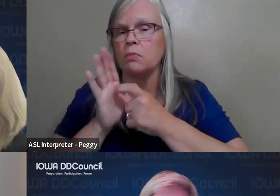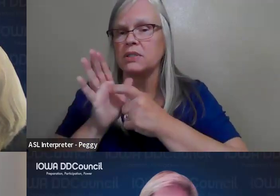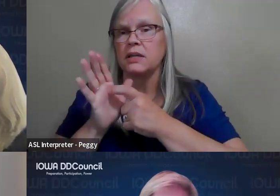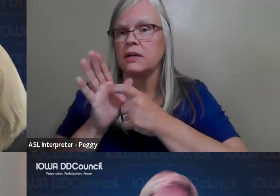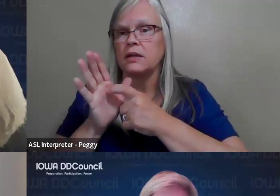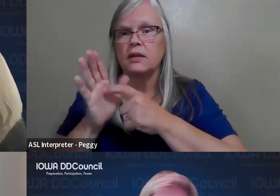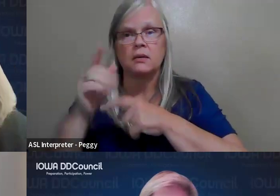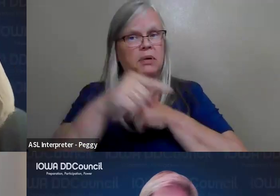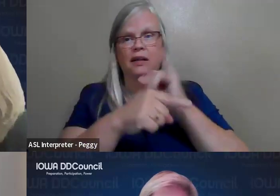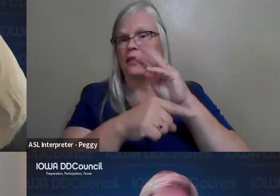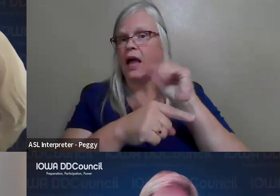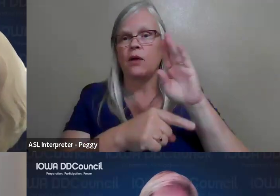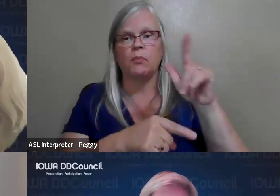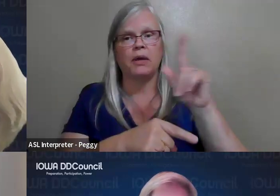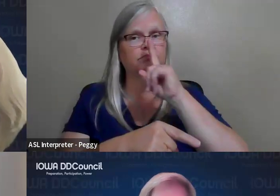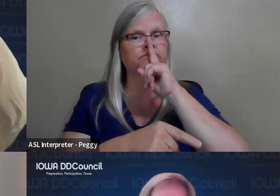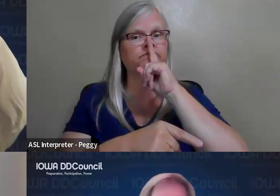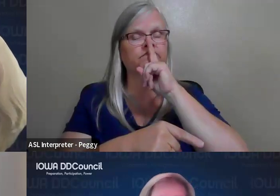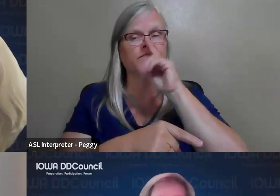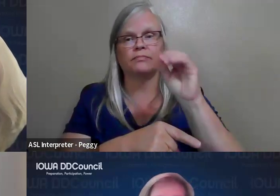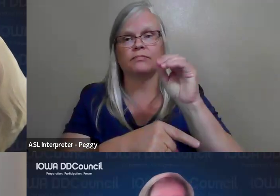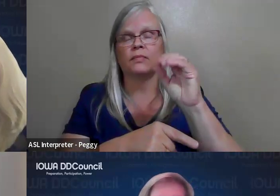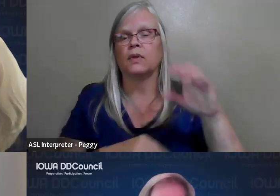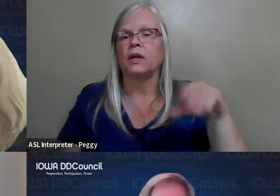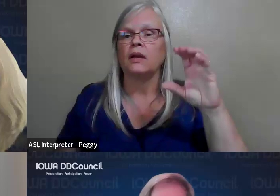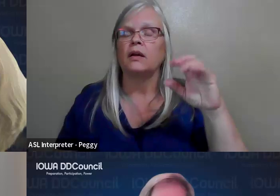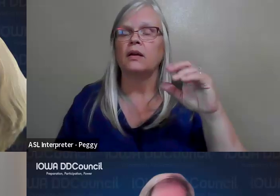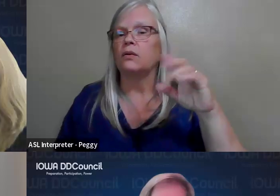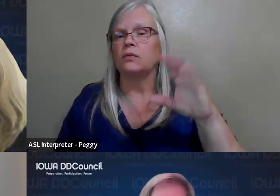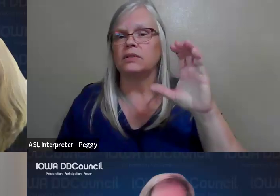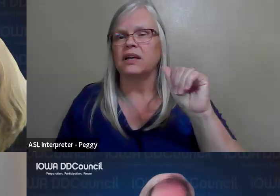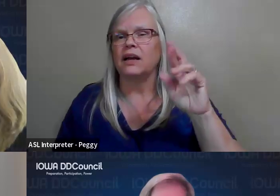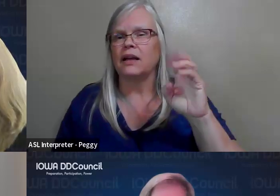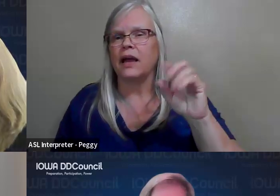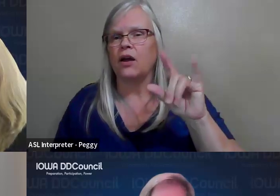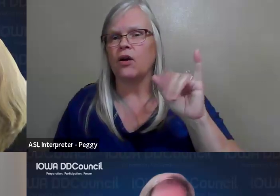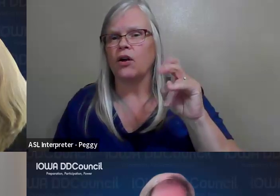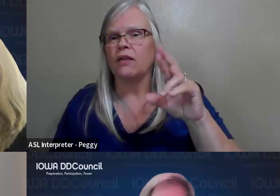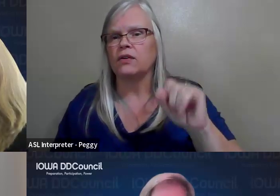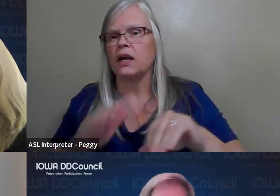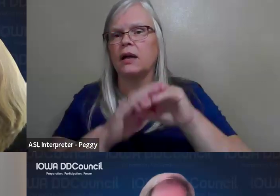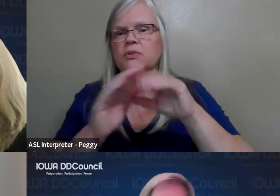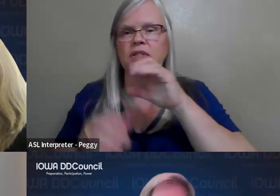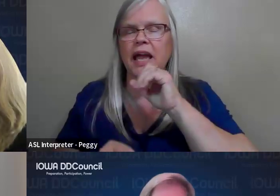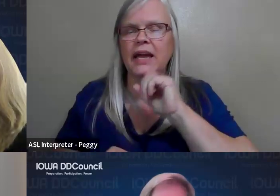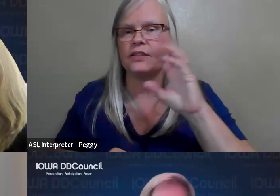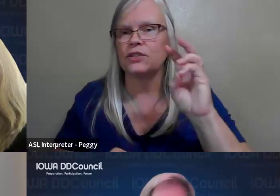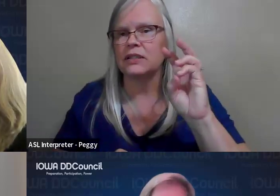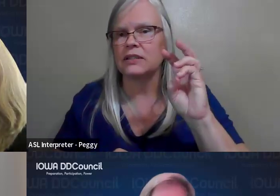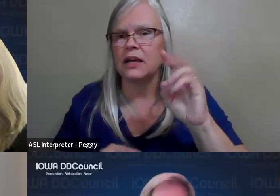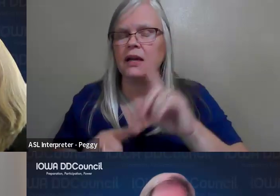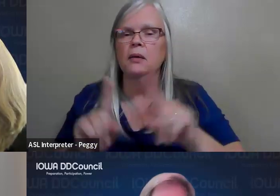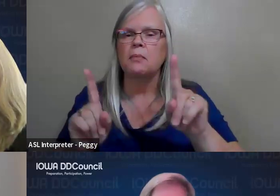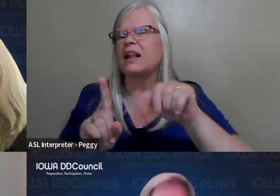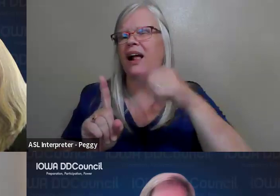in the Iowa bill. It was only for caregivers up to age 6. There were some other changes that